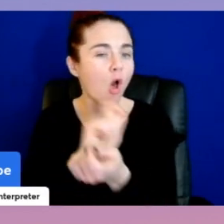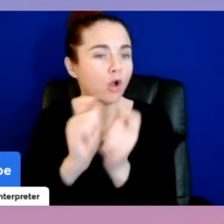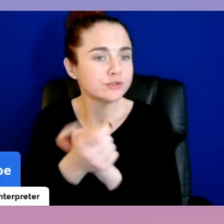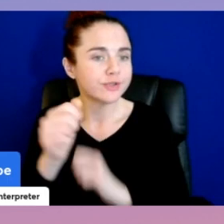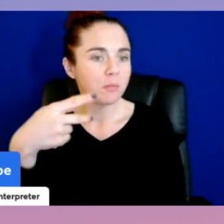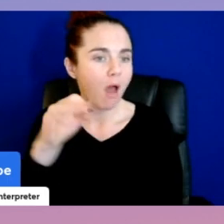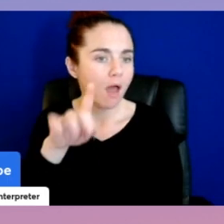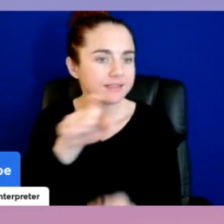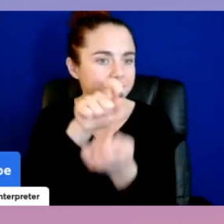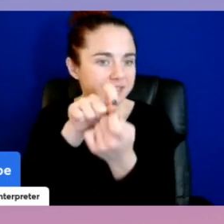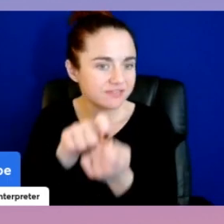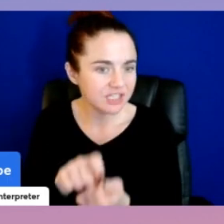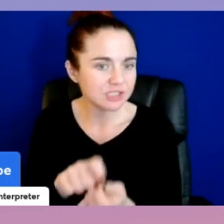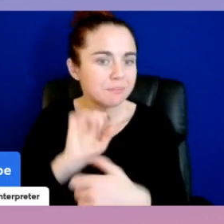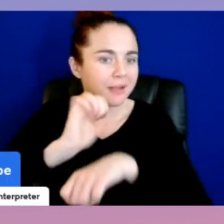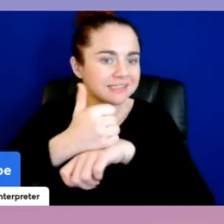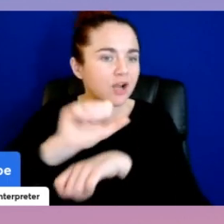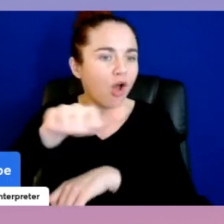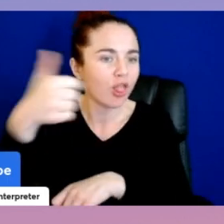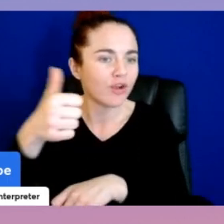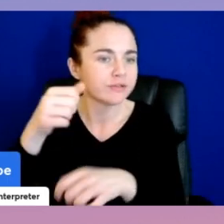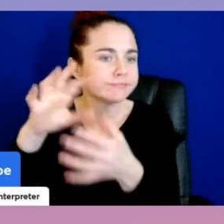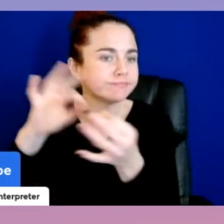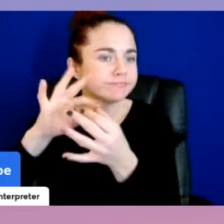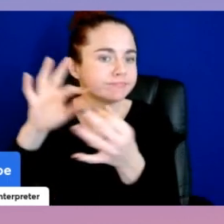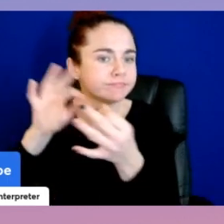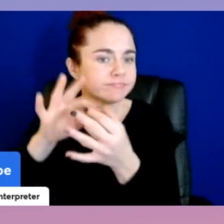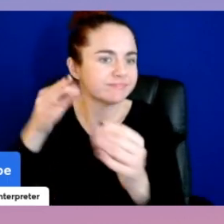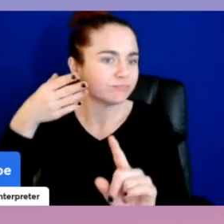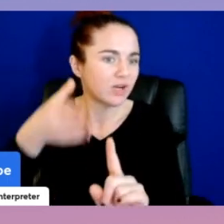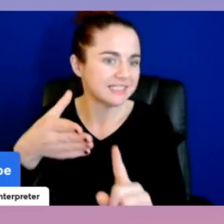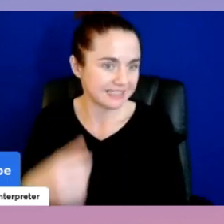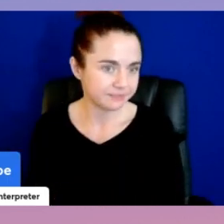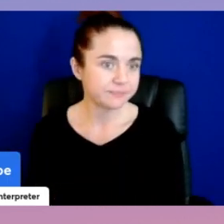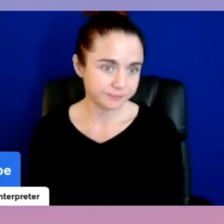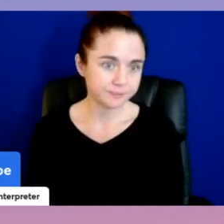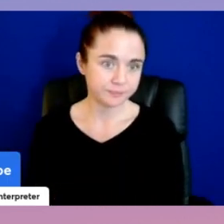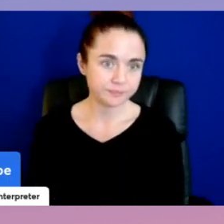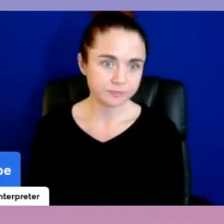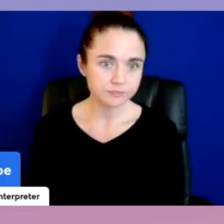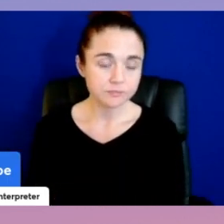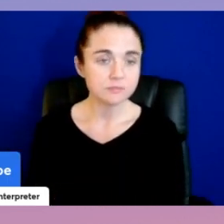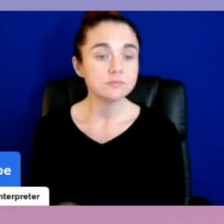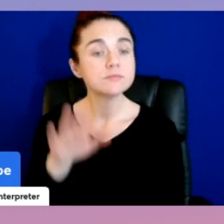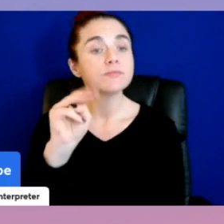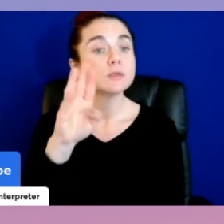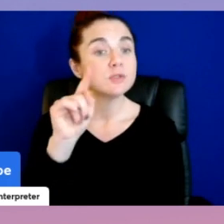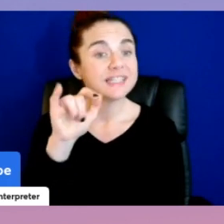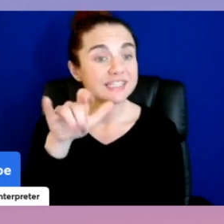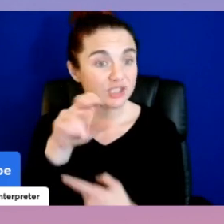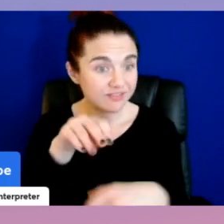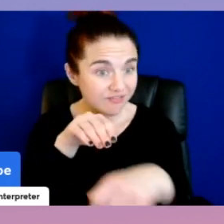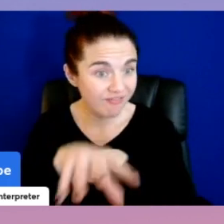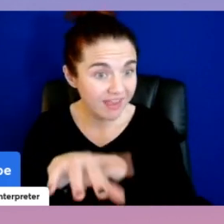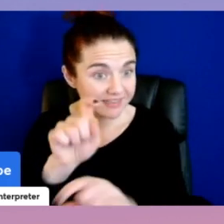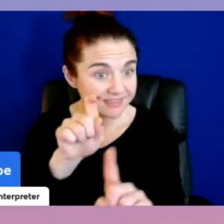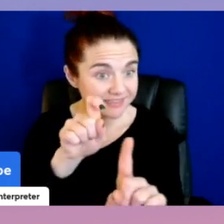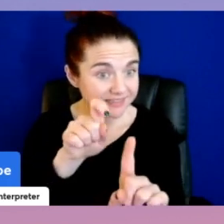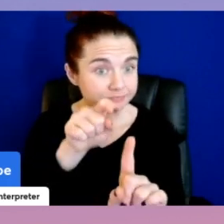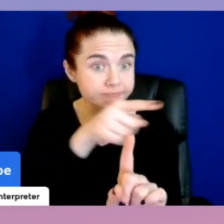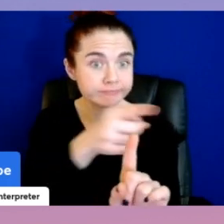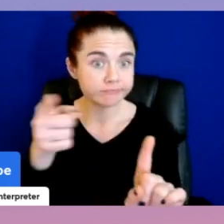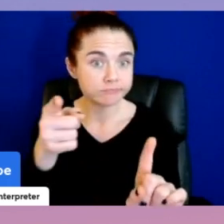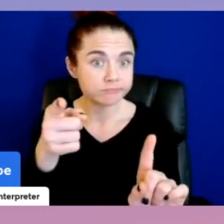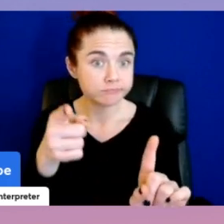specification based on other annotations that are present. So mutation effects. Every container